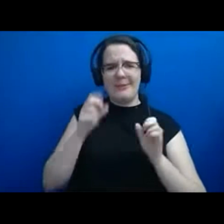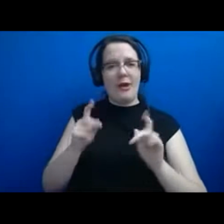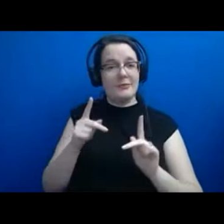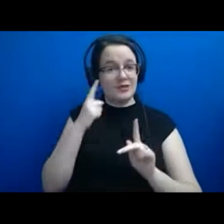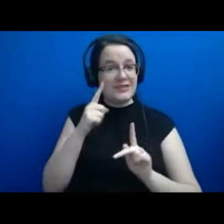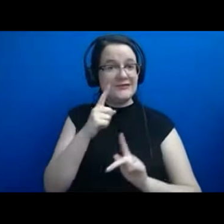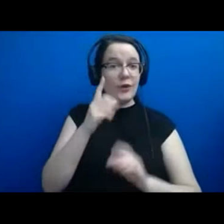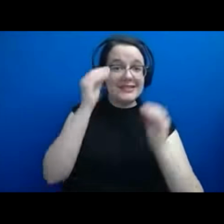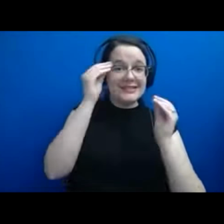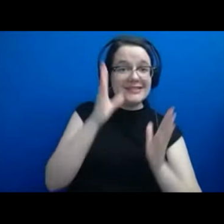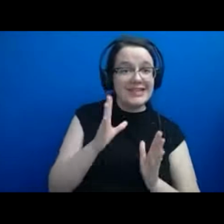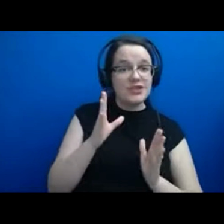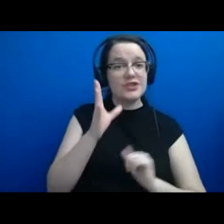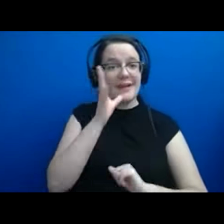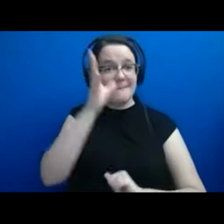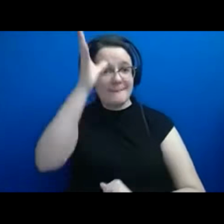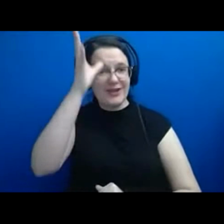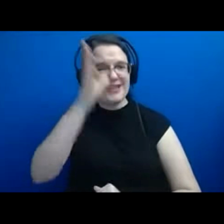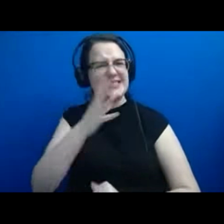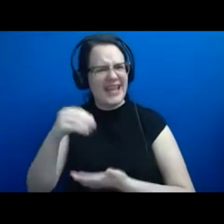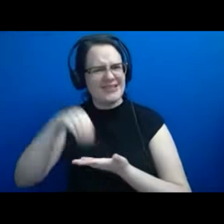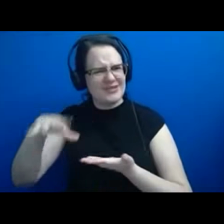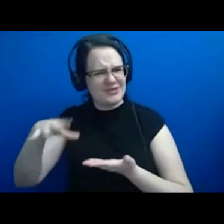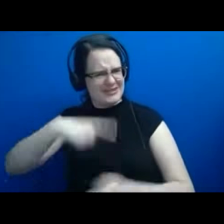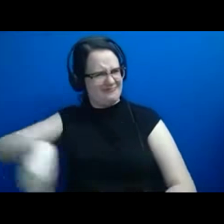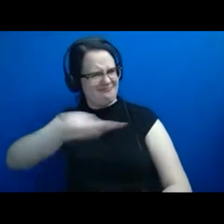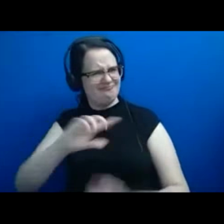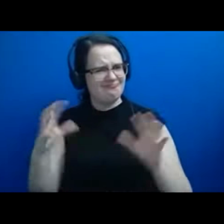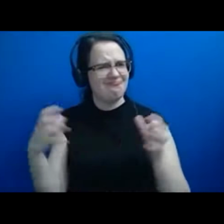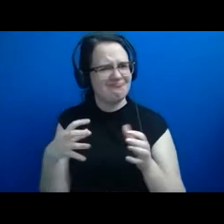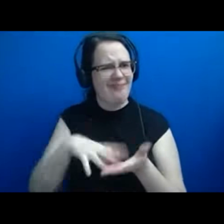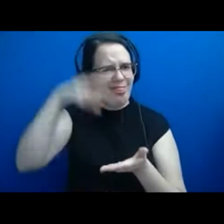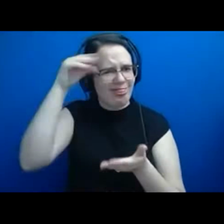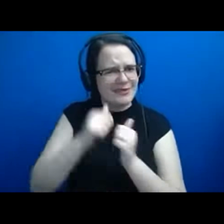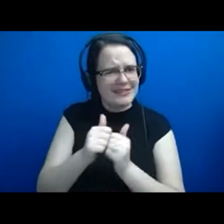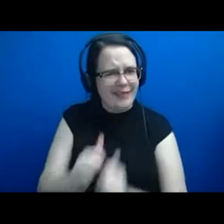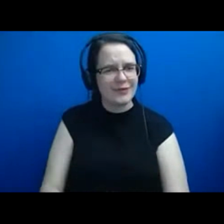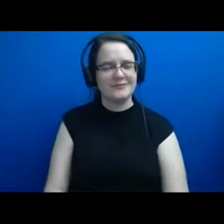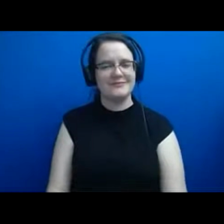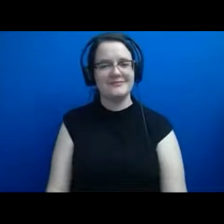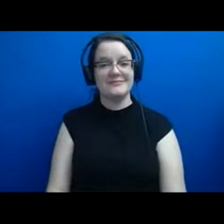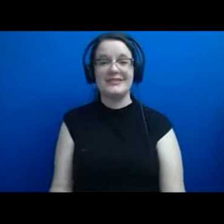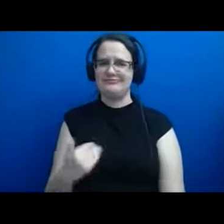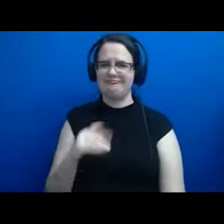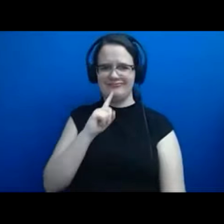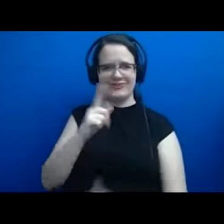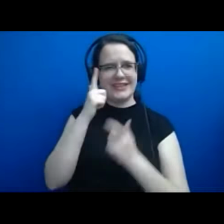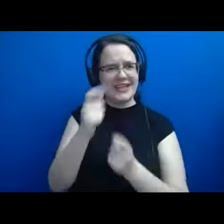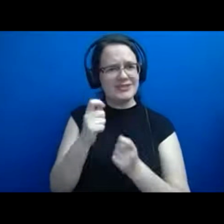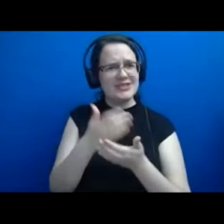and students, for teachers, parents, and students to learn together. So very interesting stuff that came out of it,